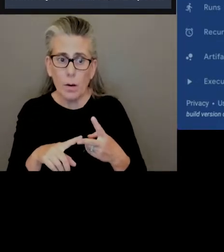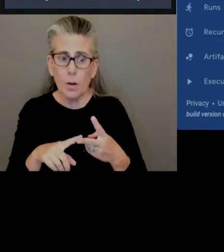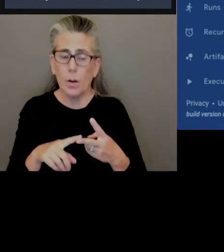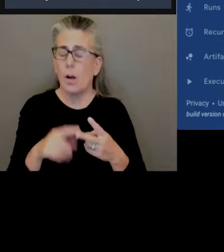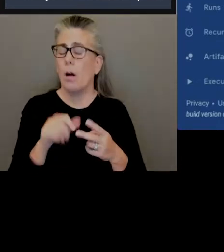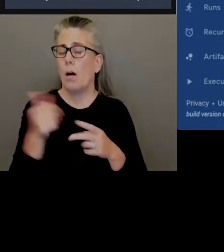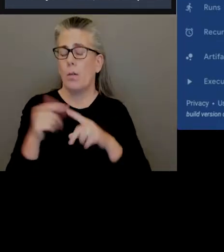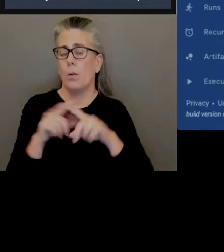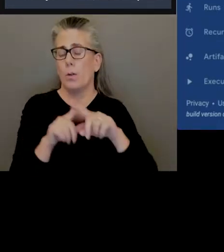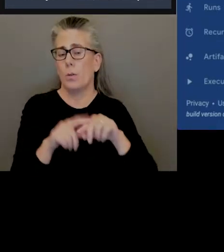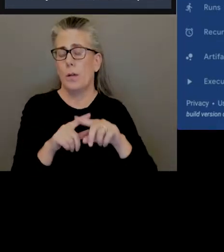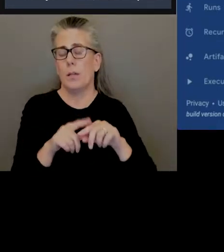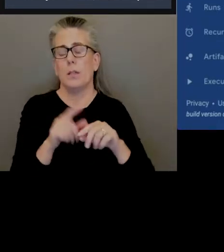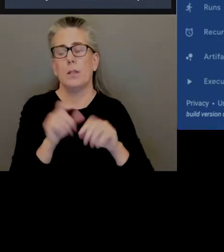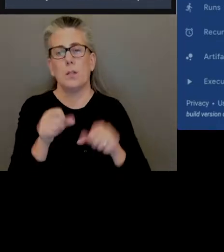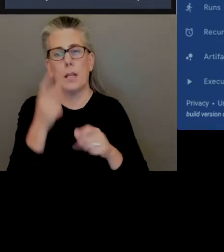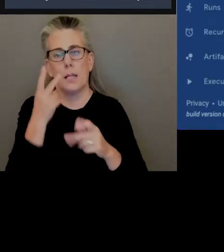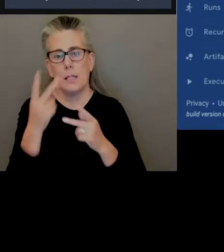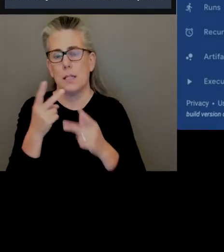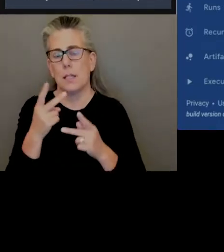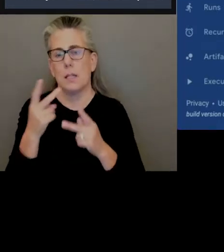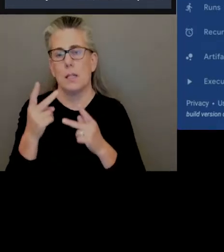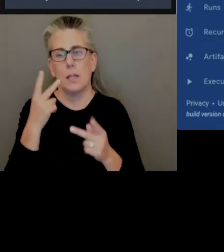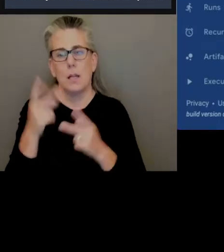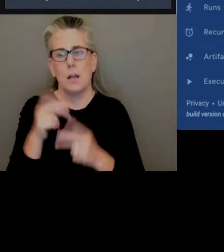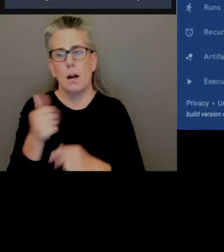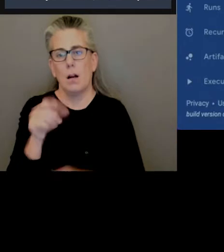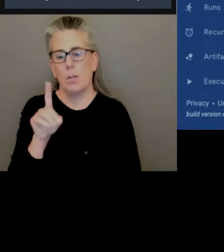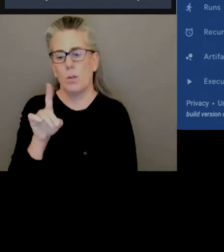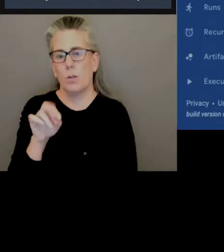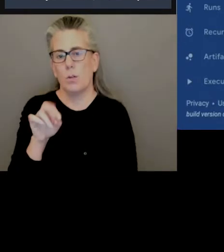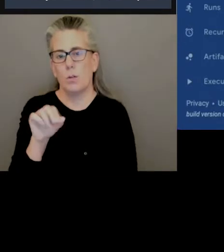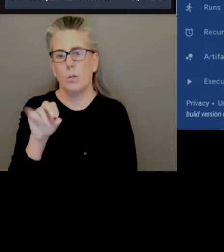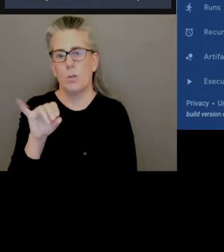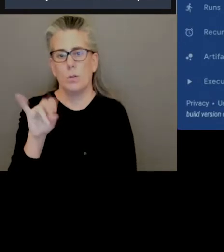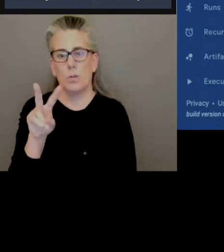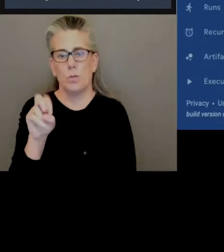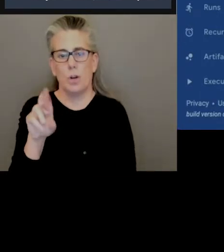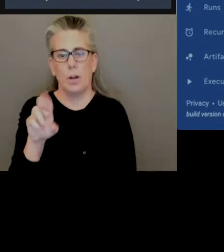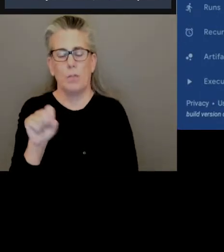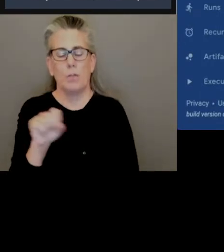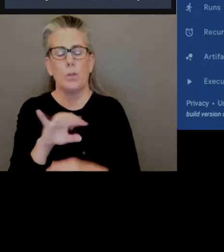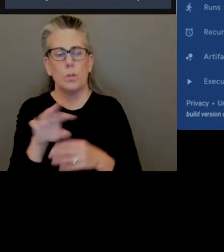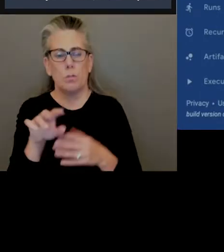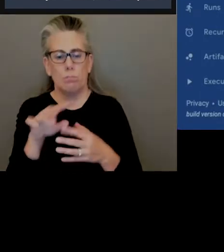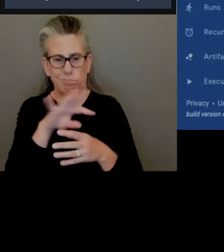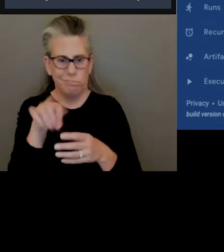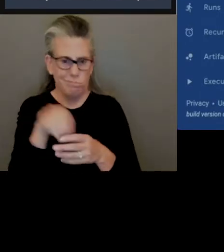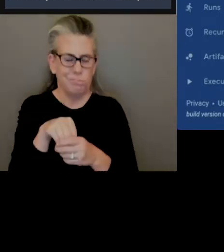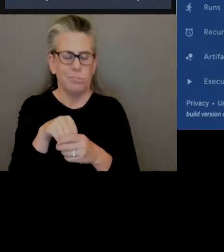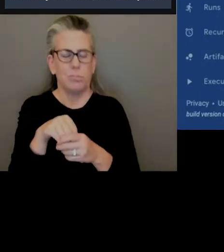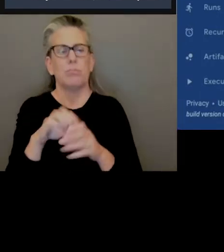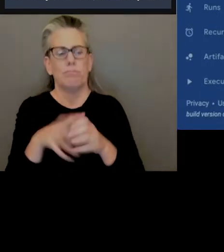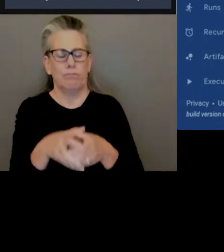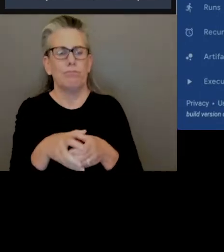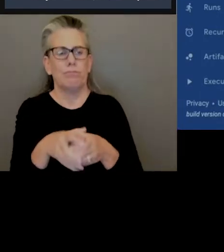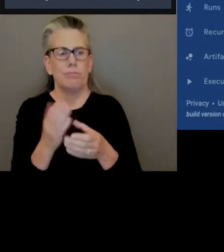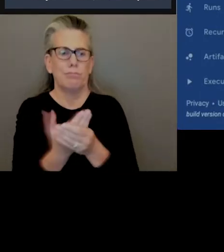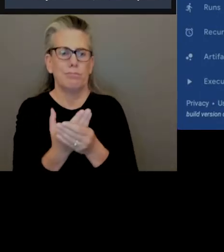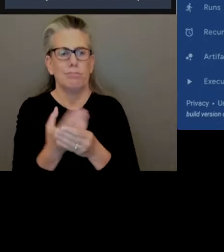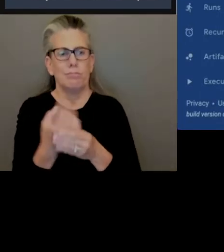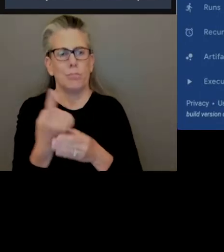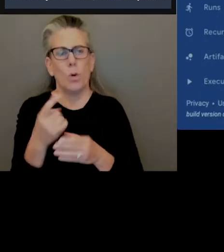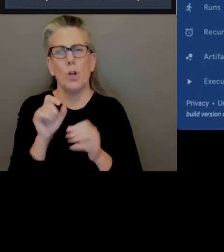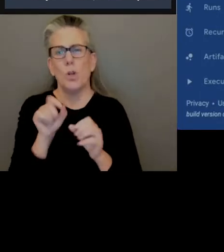CPU drivers, GPU drivers, all of them have been packaged together and they work really well. The best thing is you just have to select this